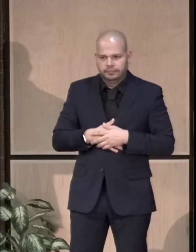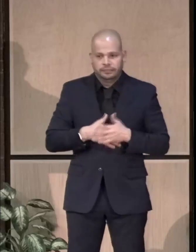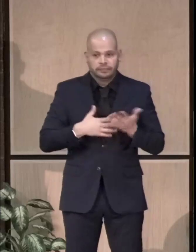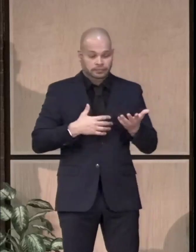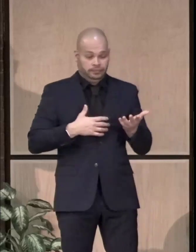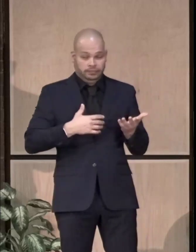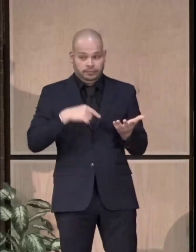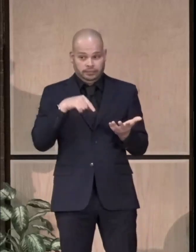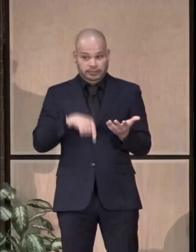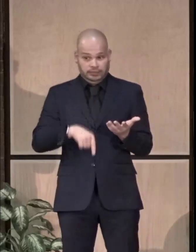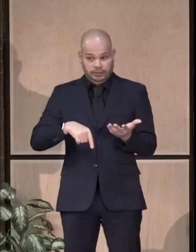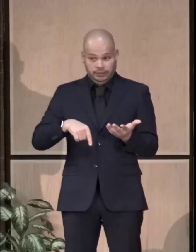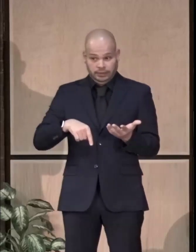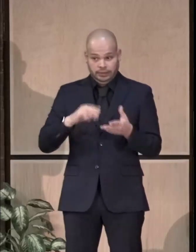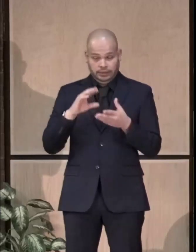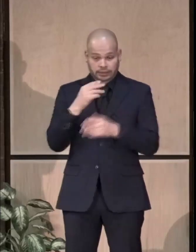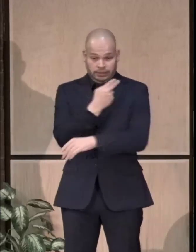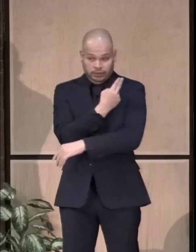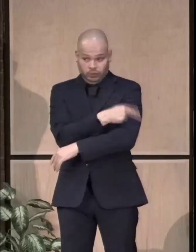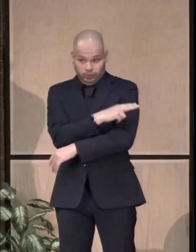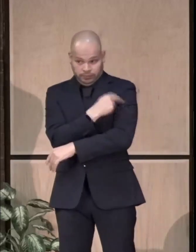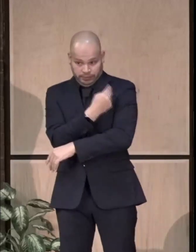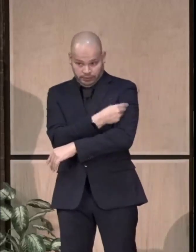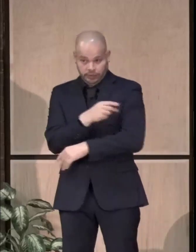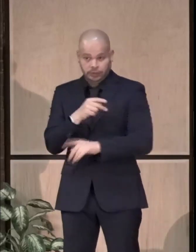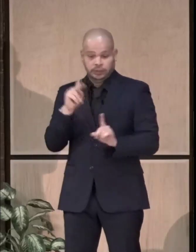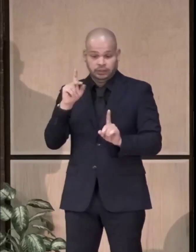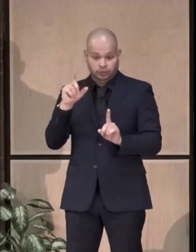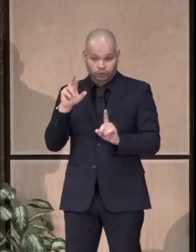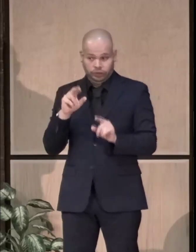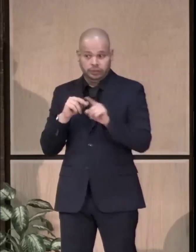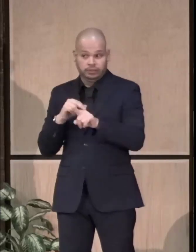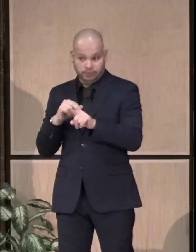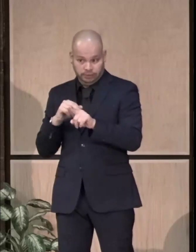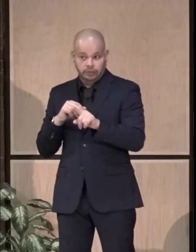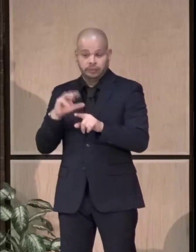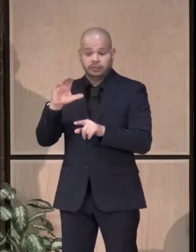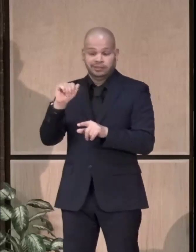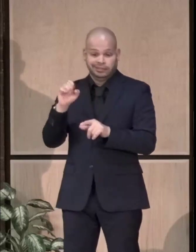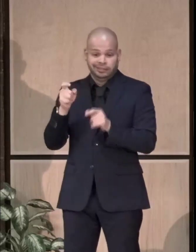Card at Keller said that the original recommendation was for him, meaning Card, to be held